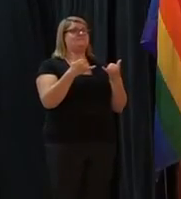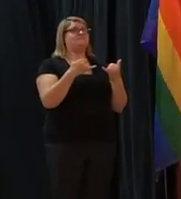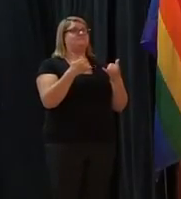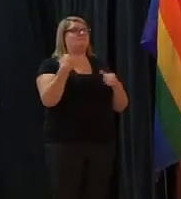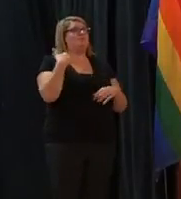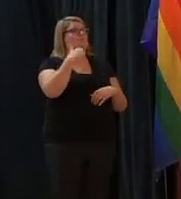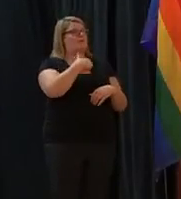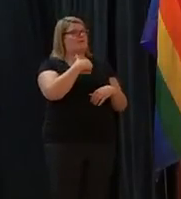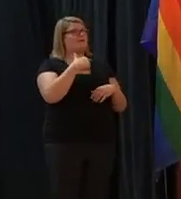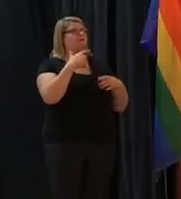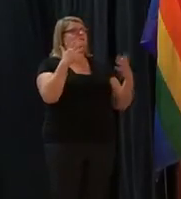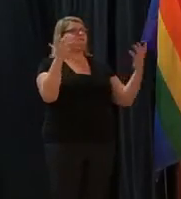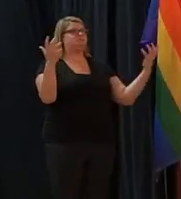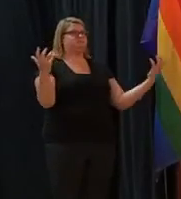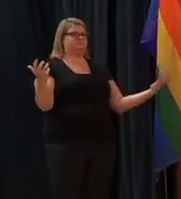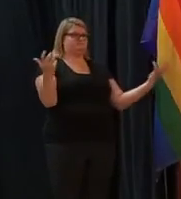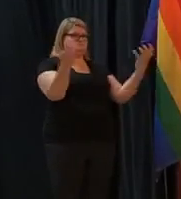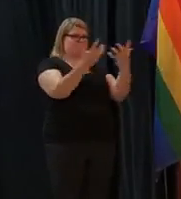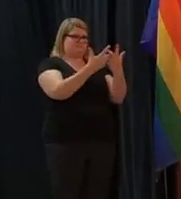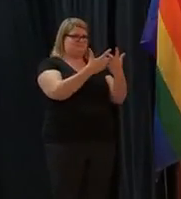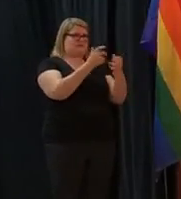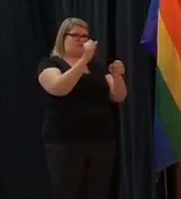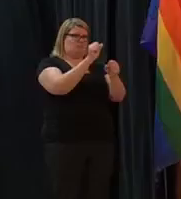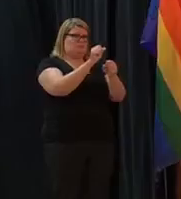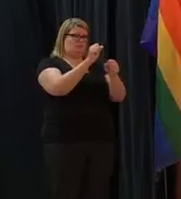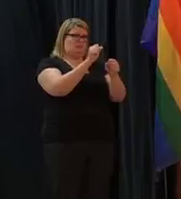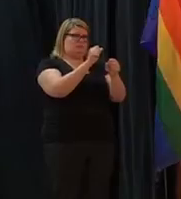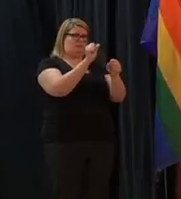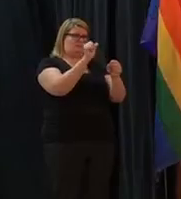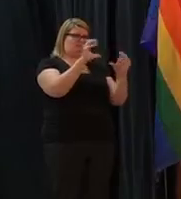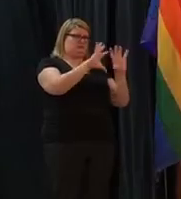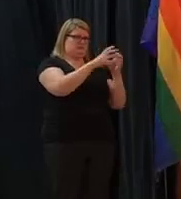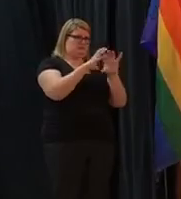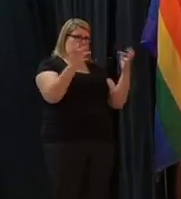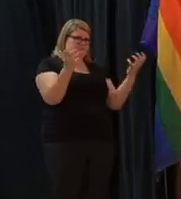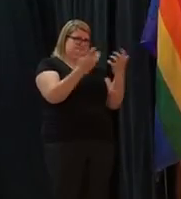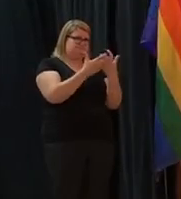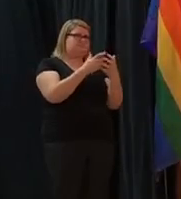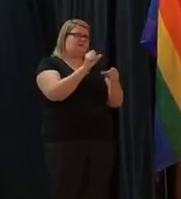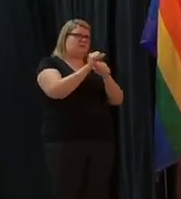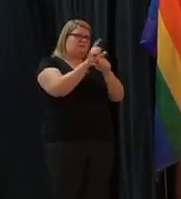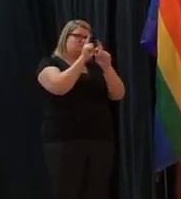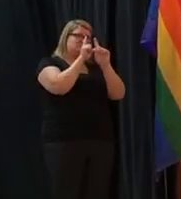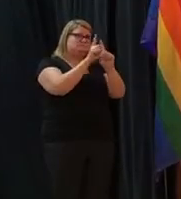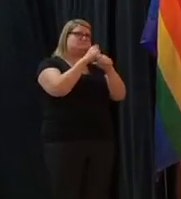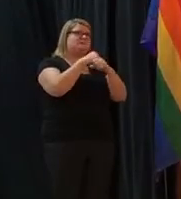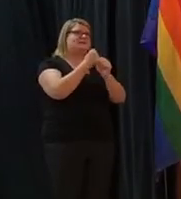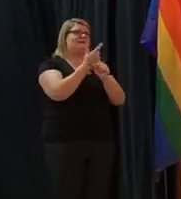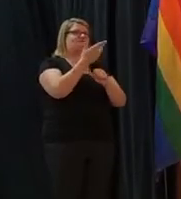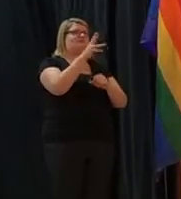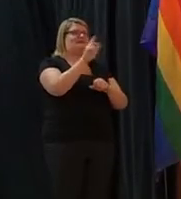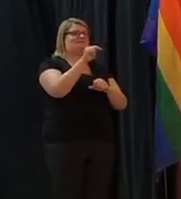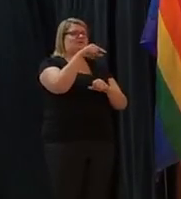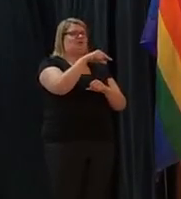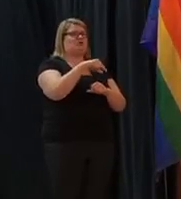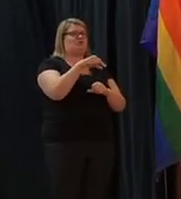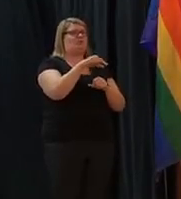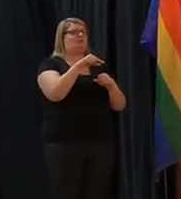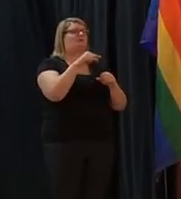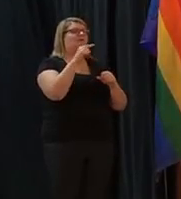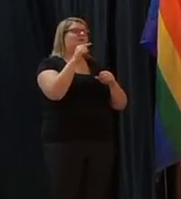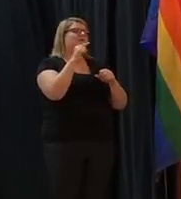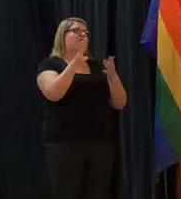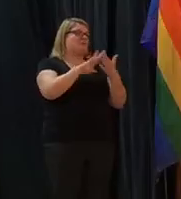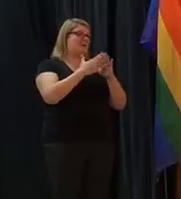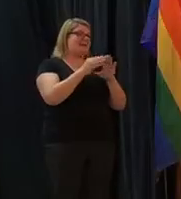it's time that we come together and work towards making this LGBTQ community in Nepal visible. And I think